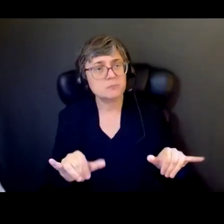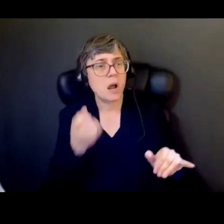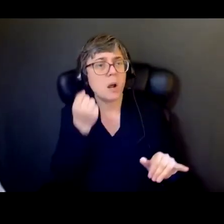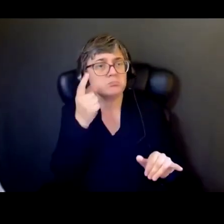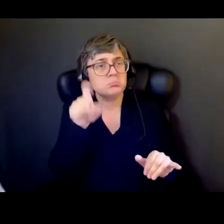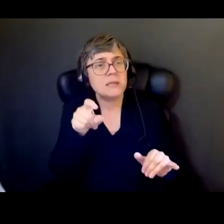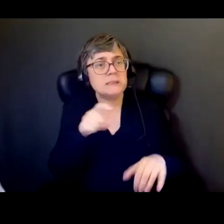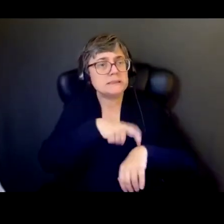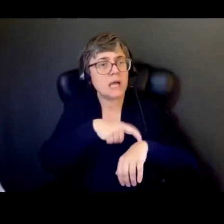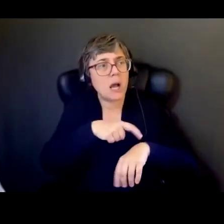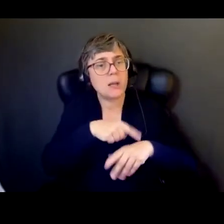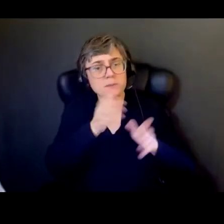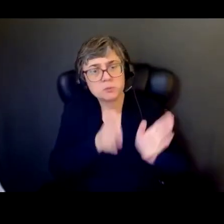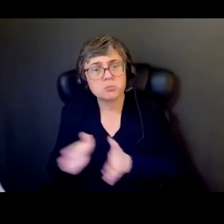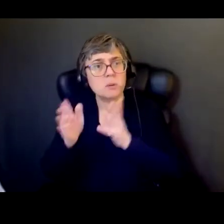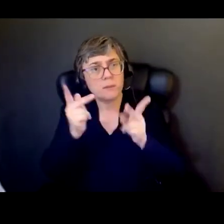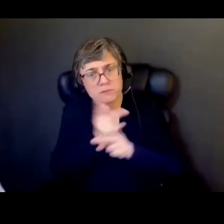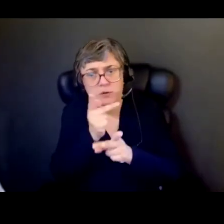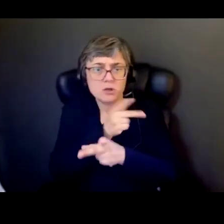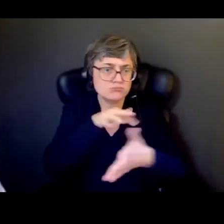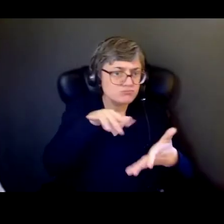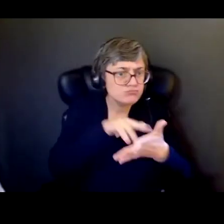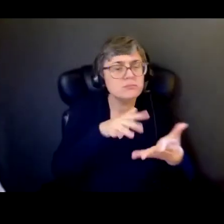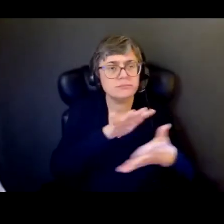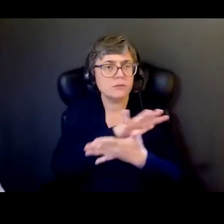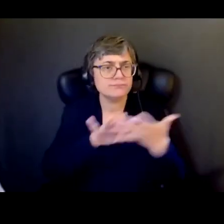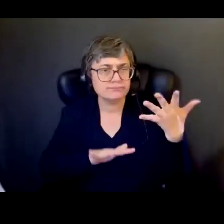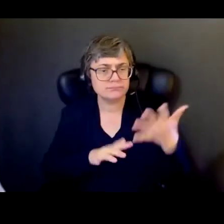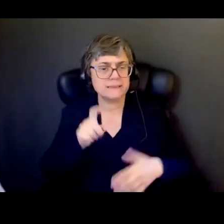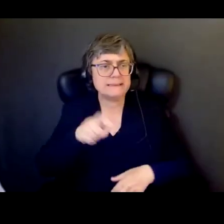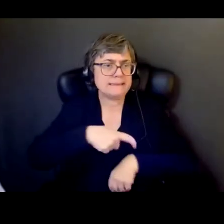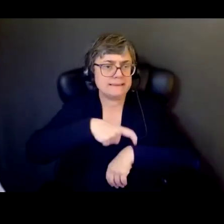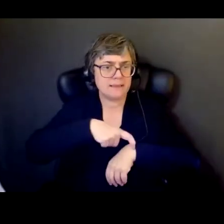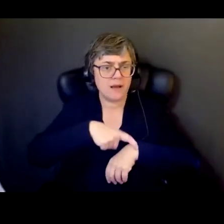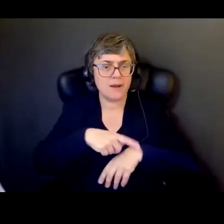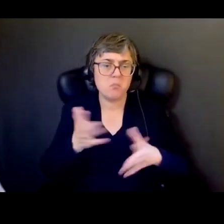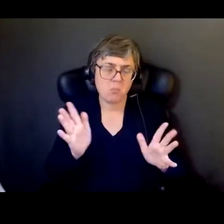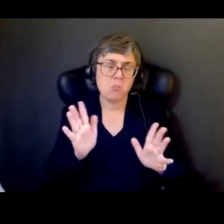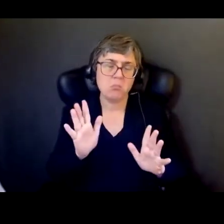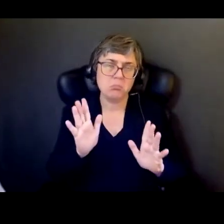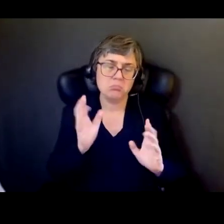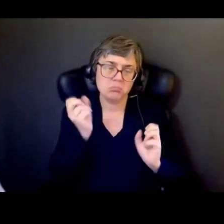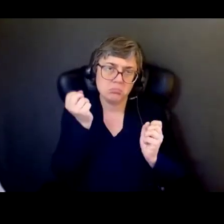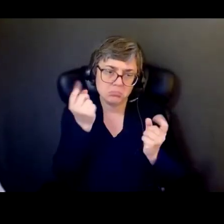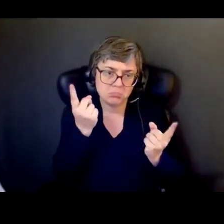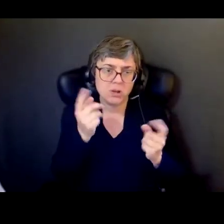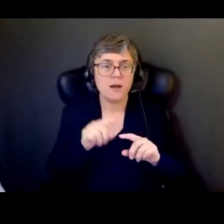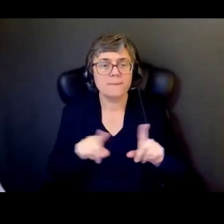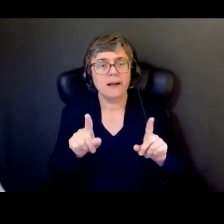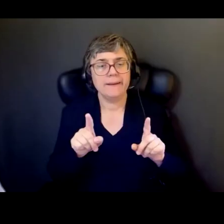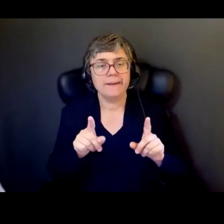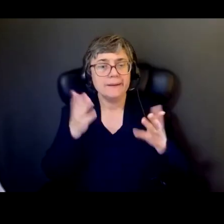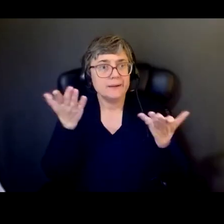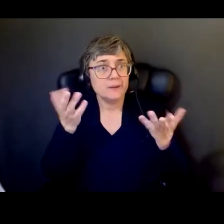words, if things proceed on schedule, the coercive control offense in relation to intimate partners